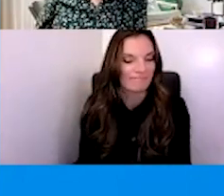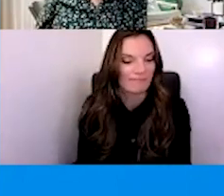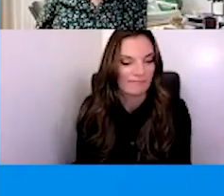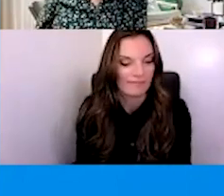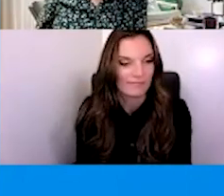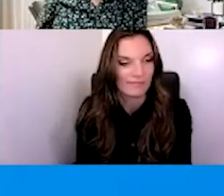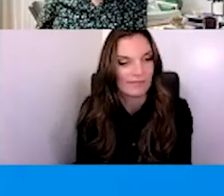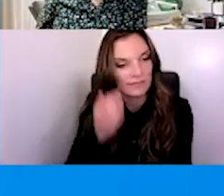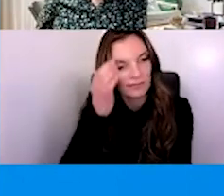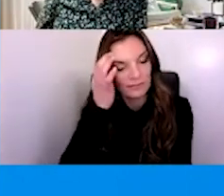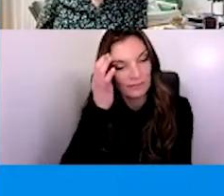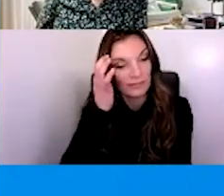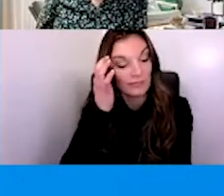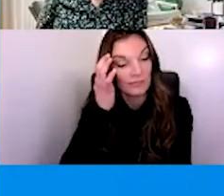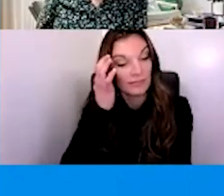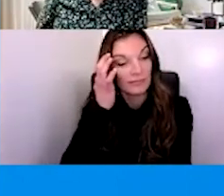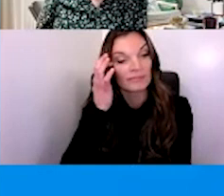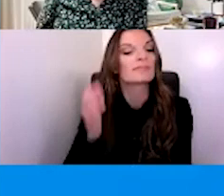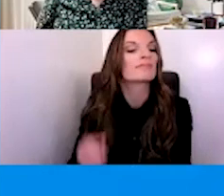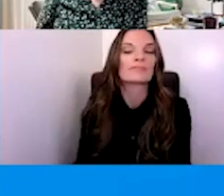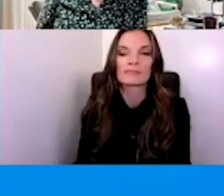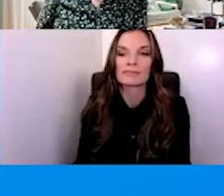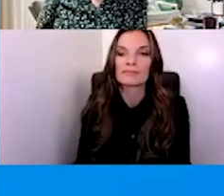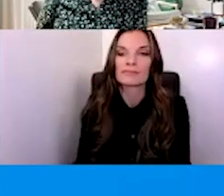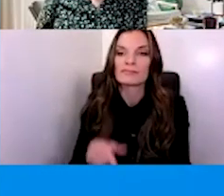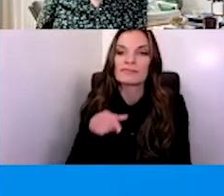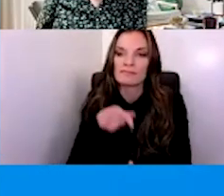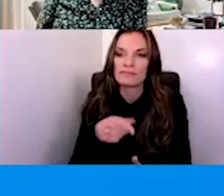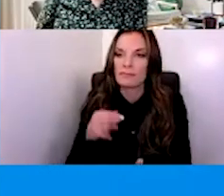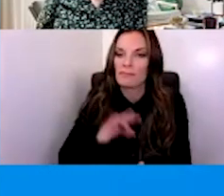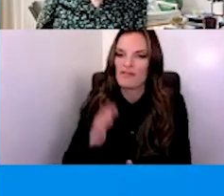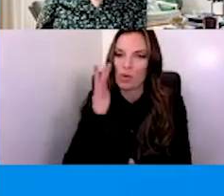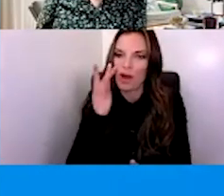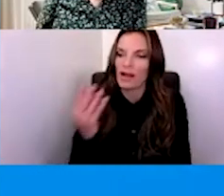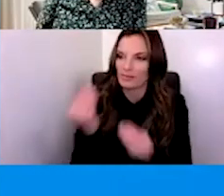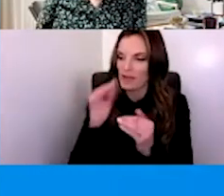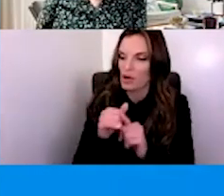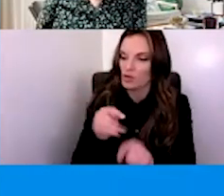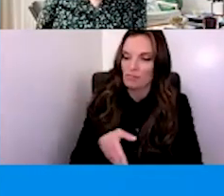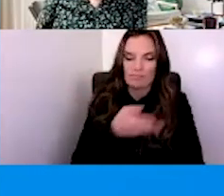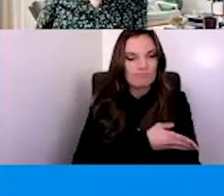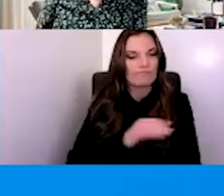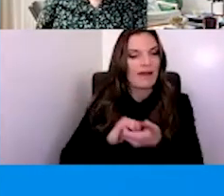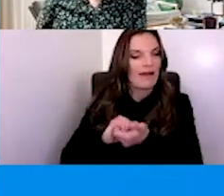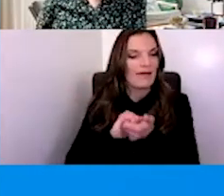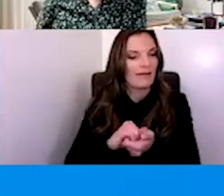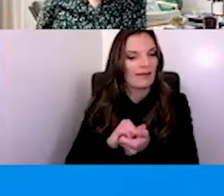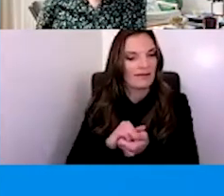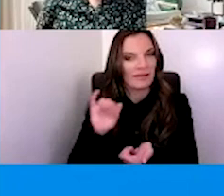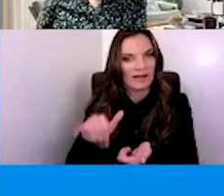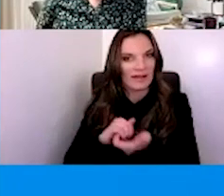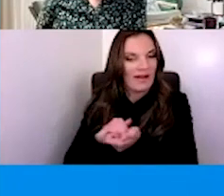And by doing all this, we can learn how to be better allies. And I think, thinking through what you